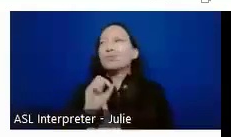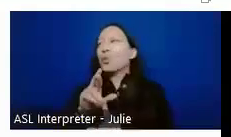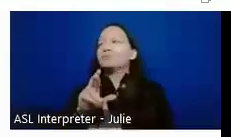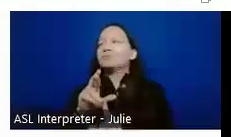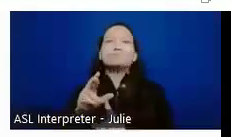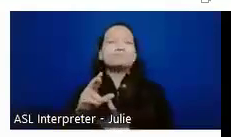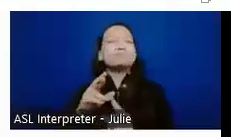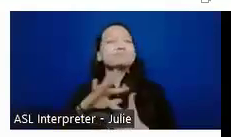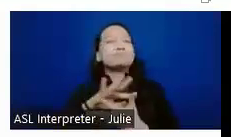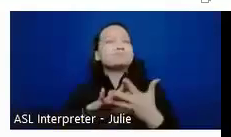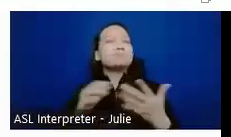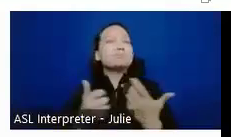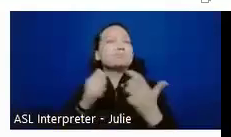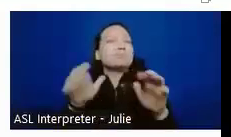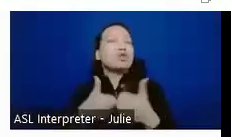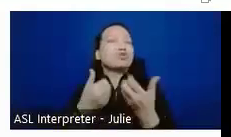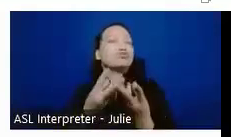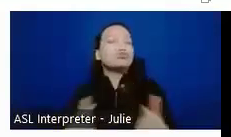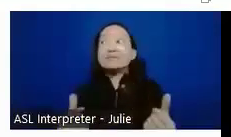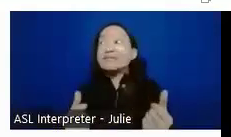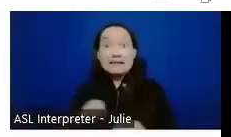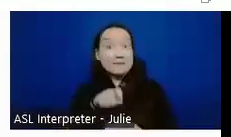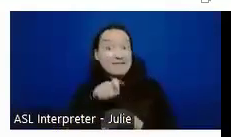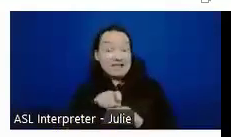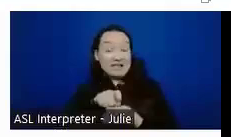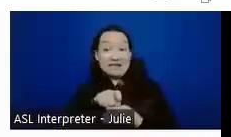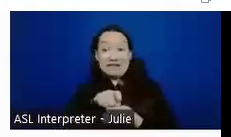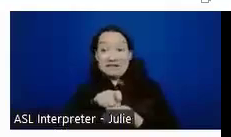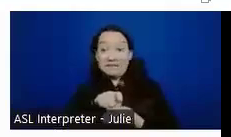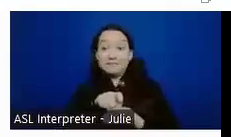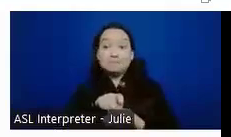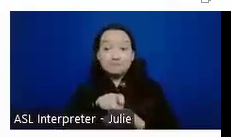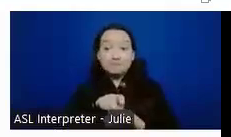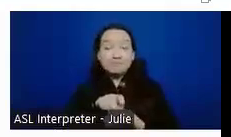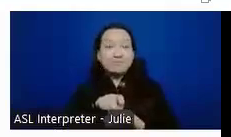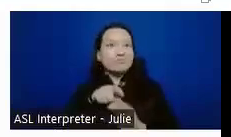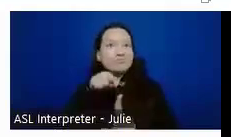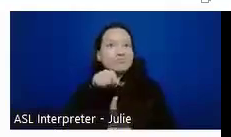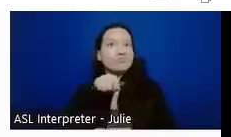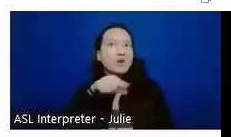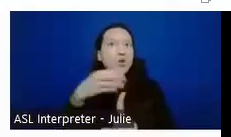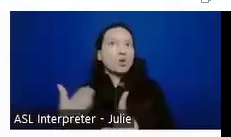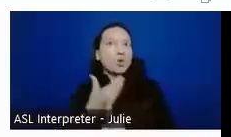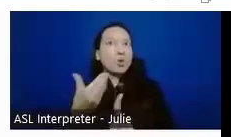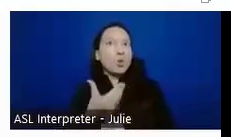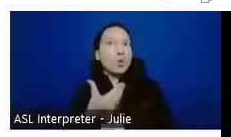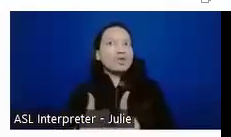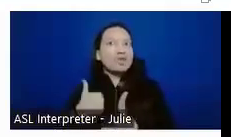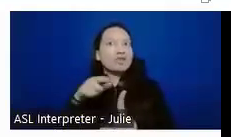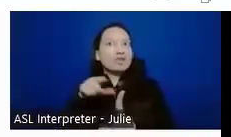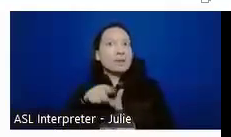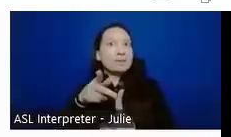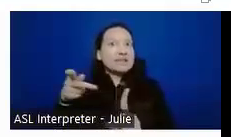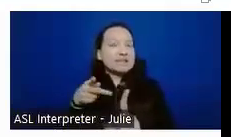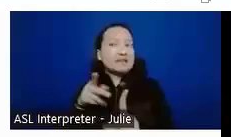something. Is it something specific to the place, the new living setting that the person's going to live